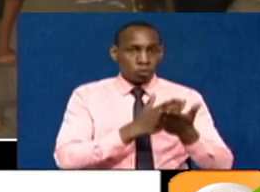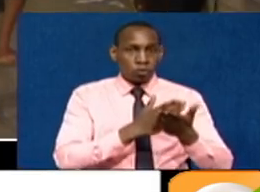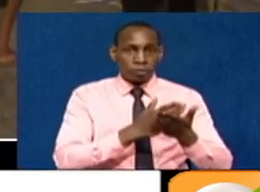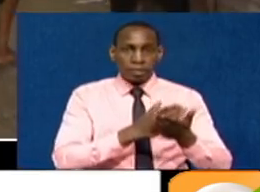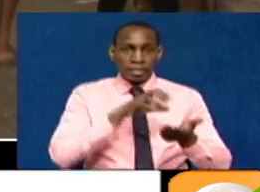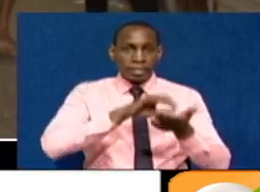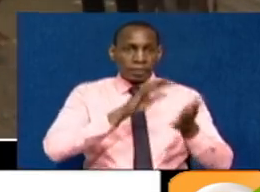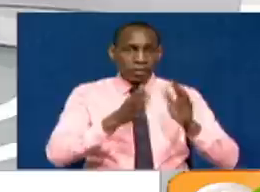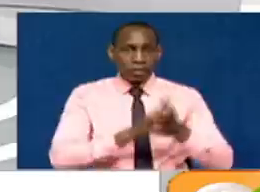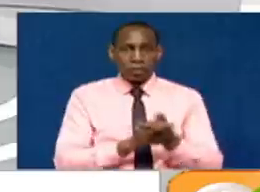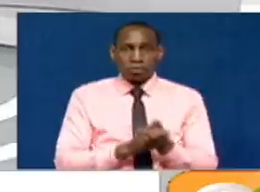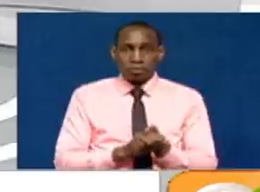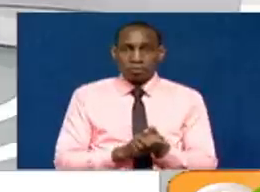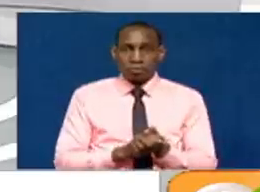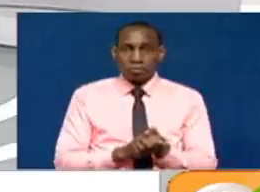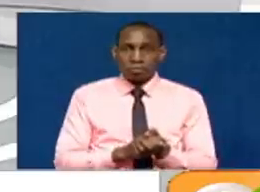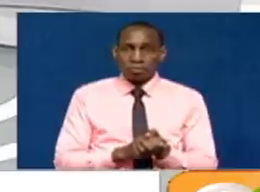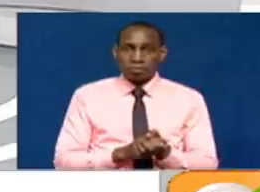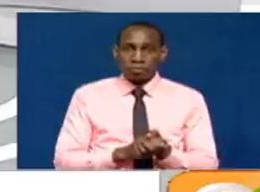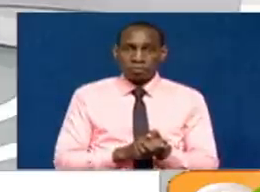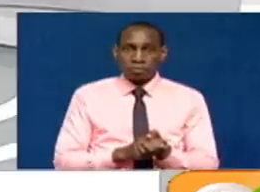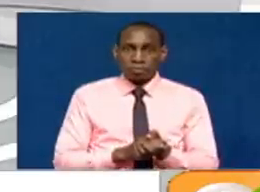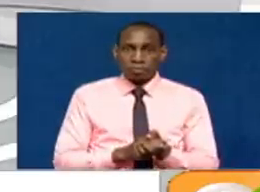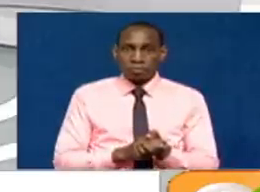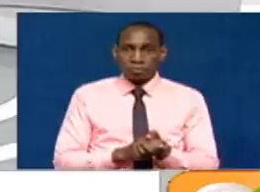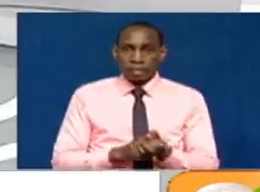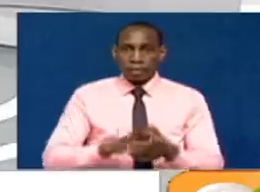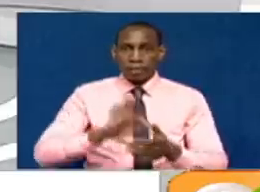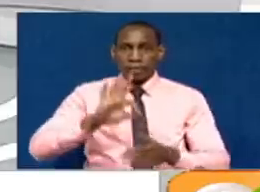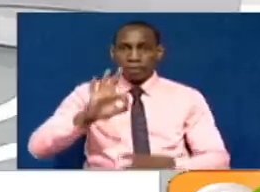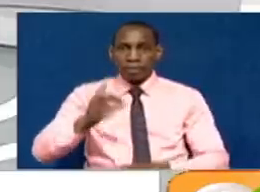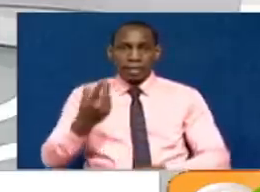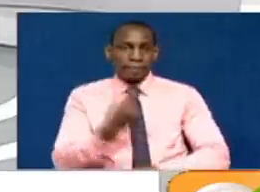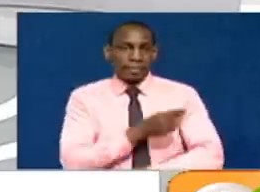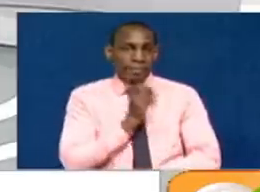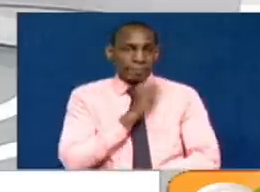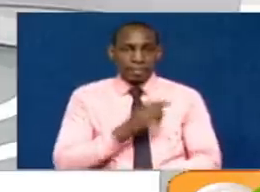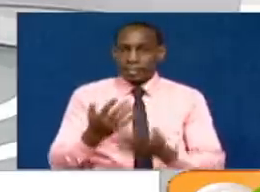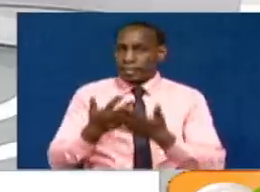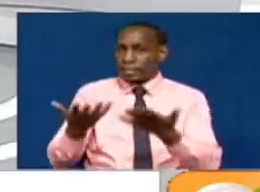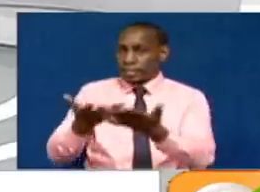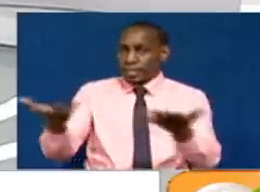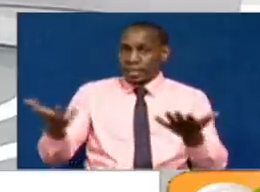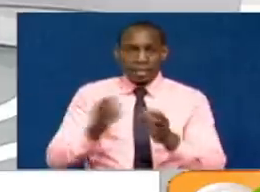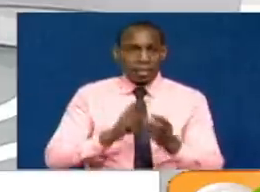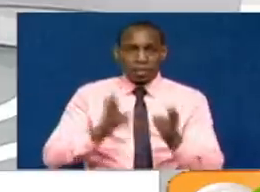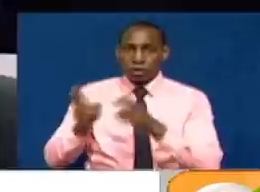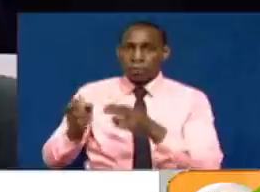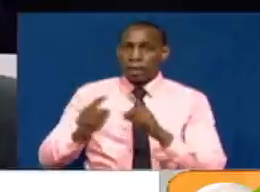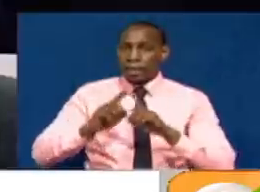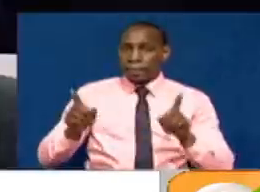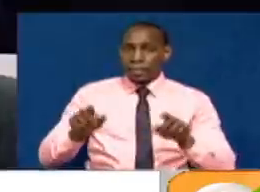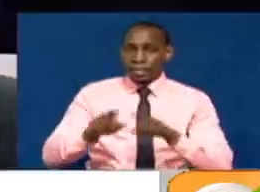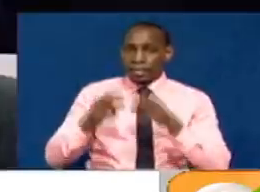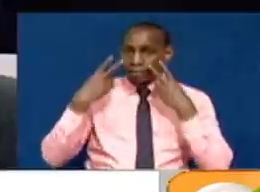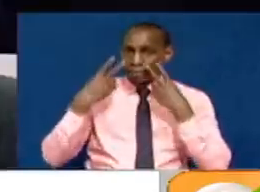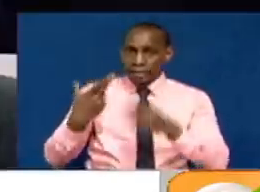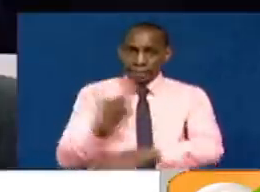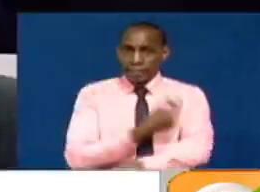actually looks like we are all back from our third booster shot, because things are very, very normal. But if you look